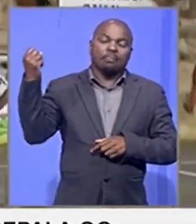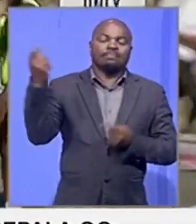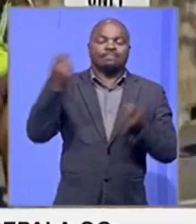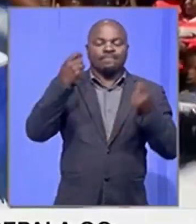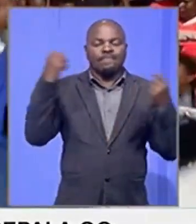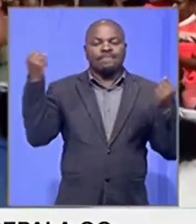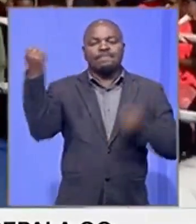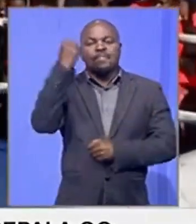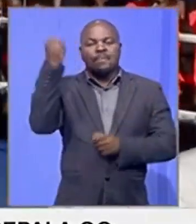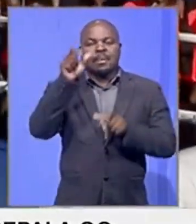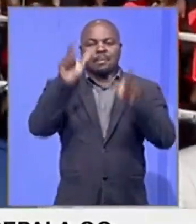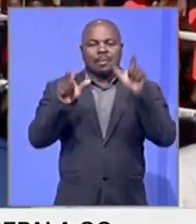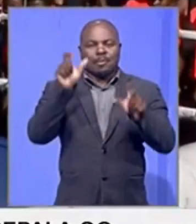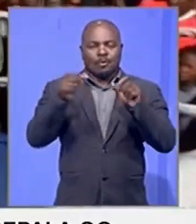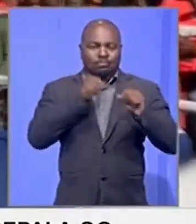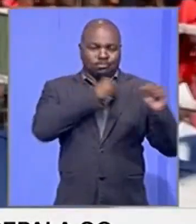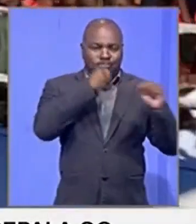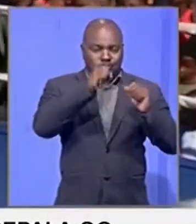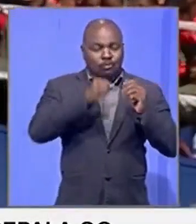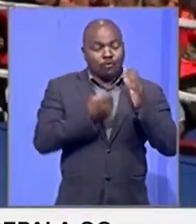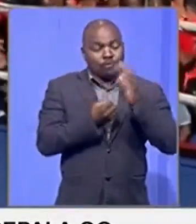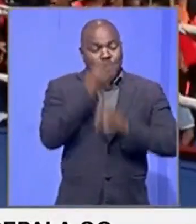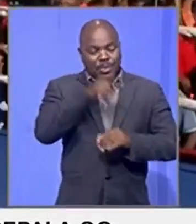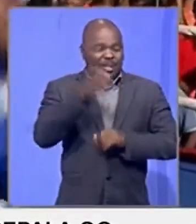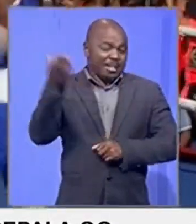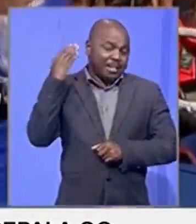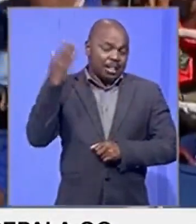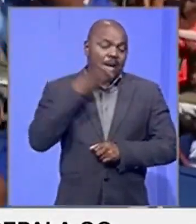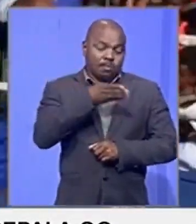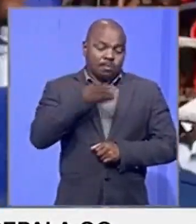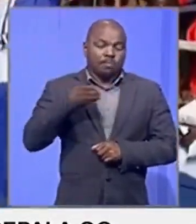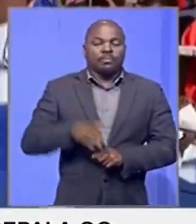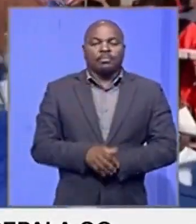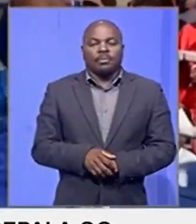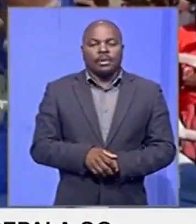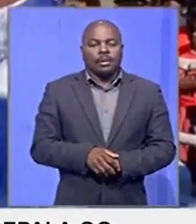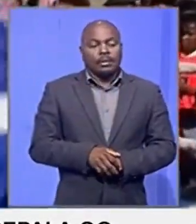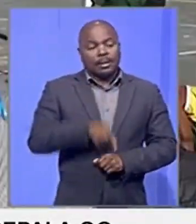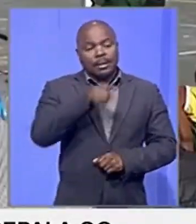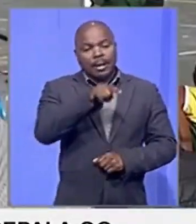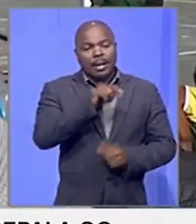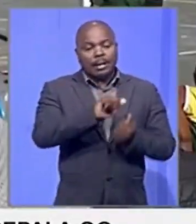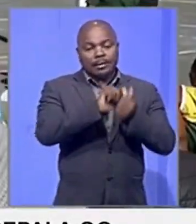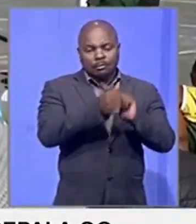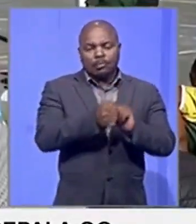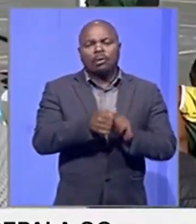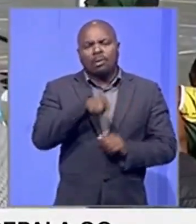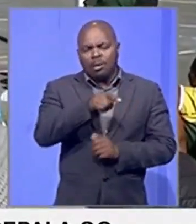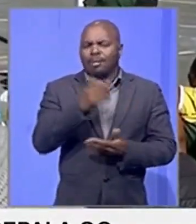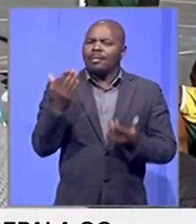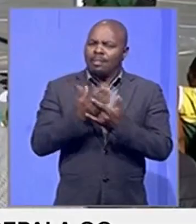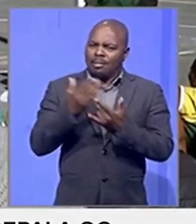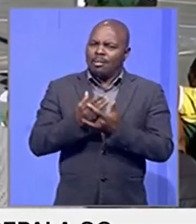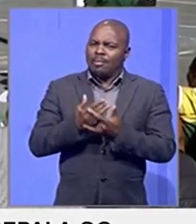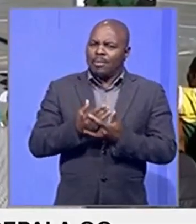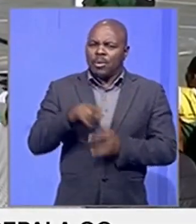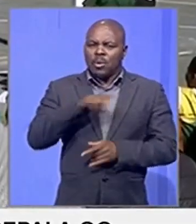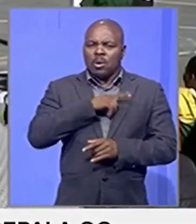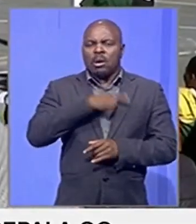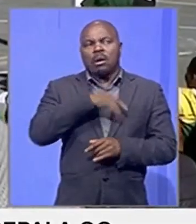segolo thata go metshameko ya mabole. These events are a great distraction for some